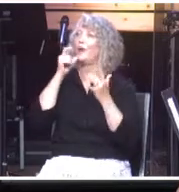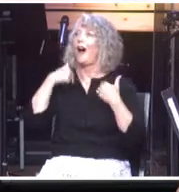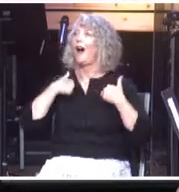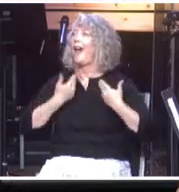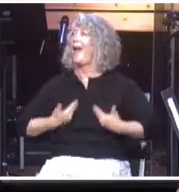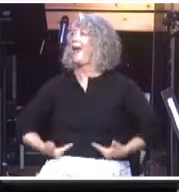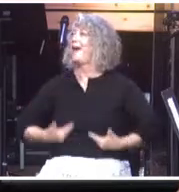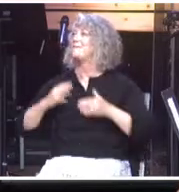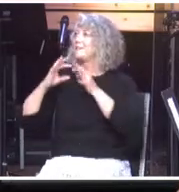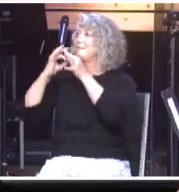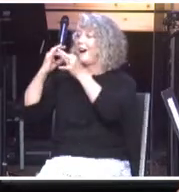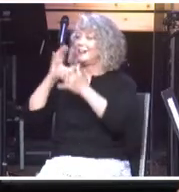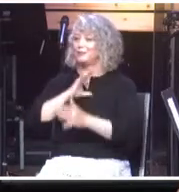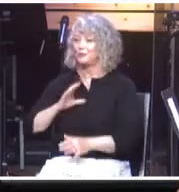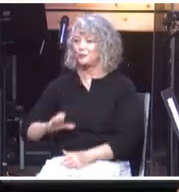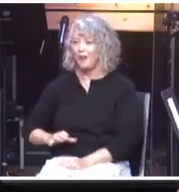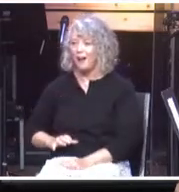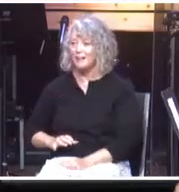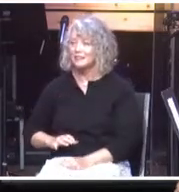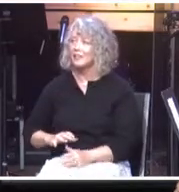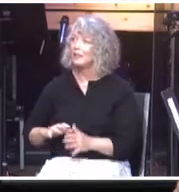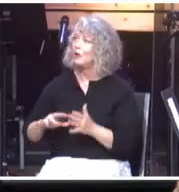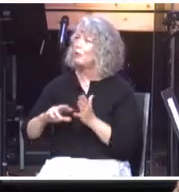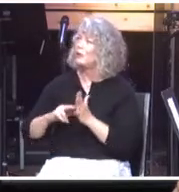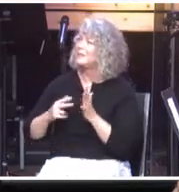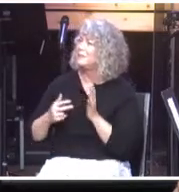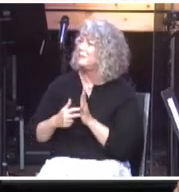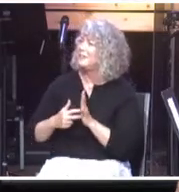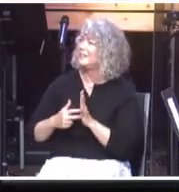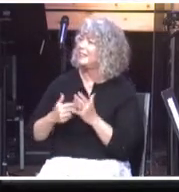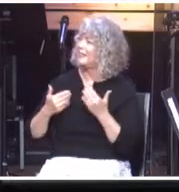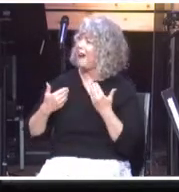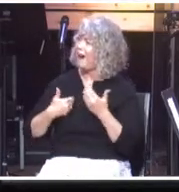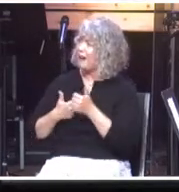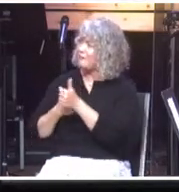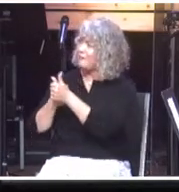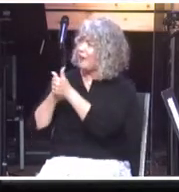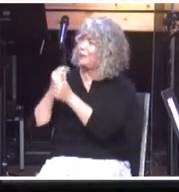Christ and what this means for their lives.